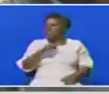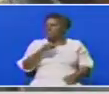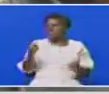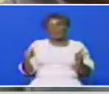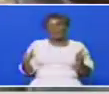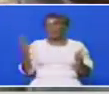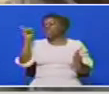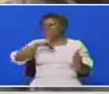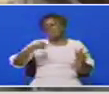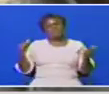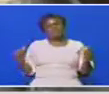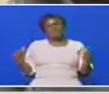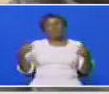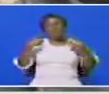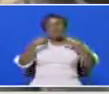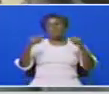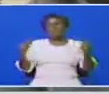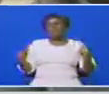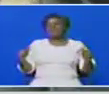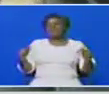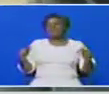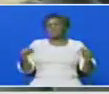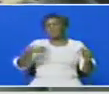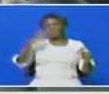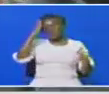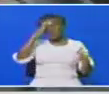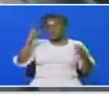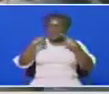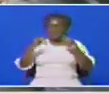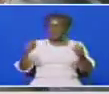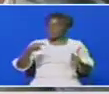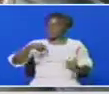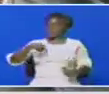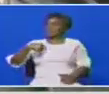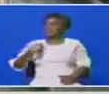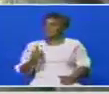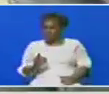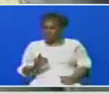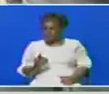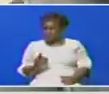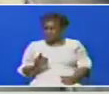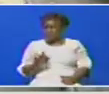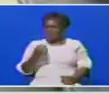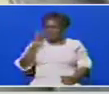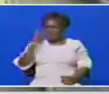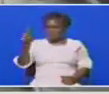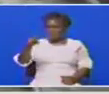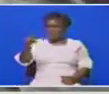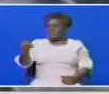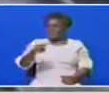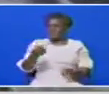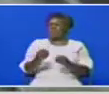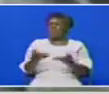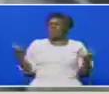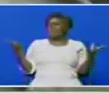over. It is not results, as far as we are concerned. Because to us, we went to revisit so many other polling stations, and in all